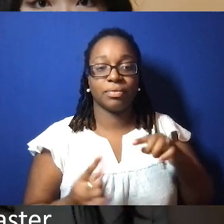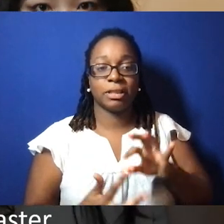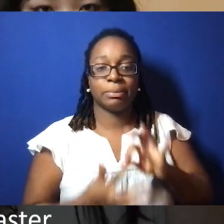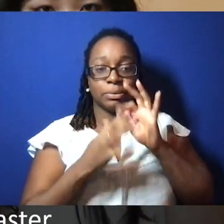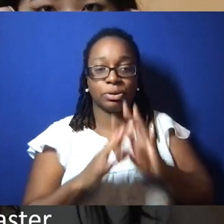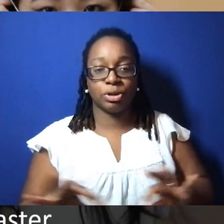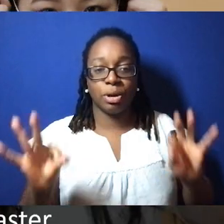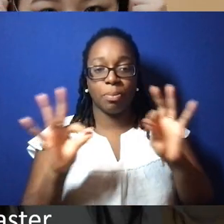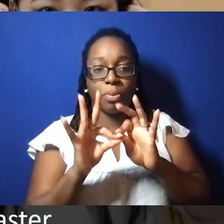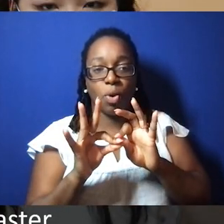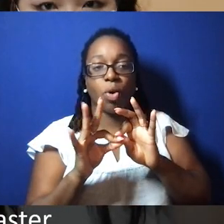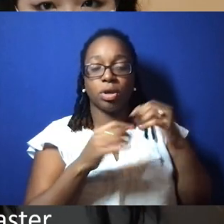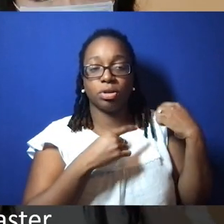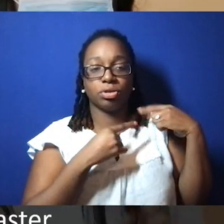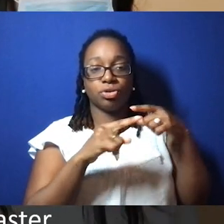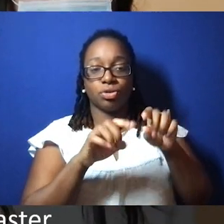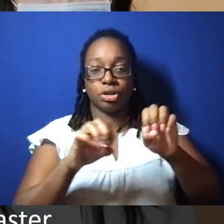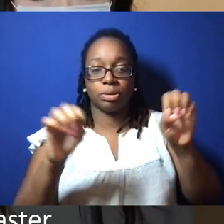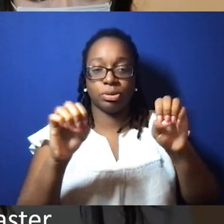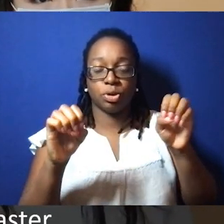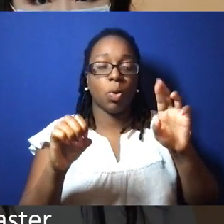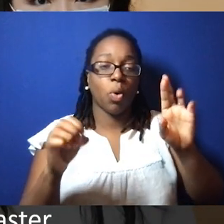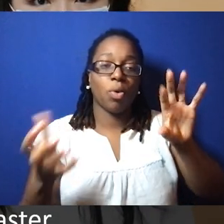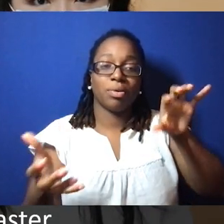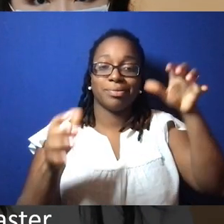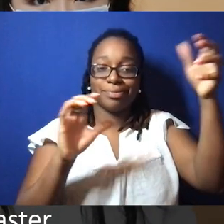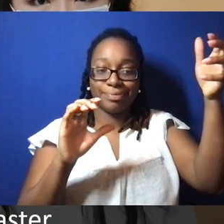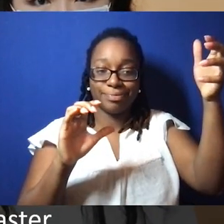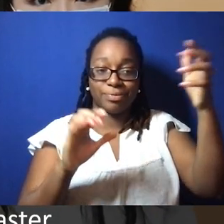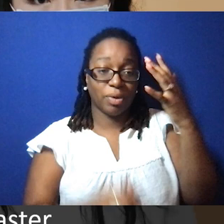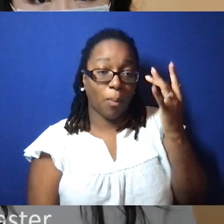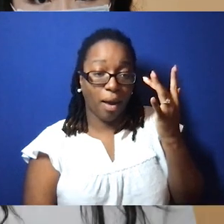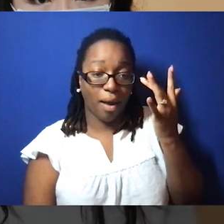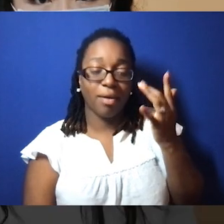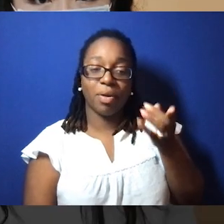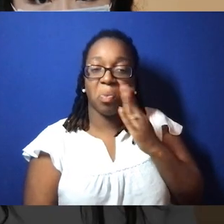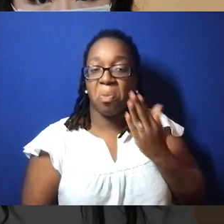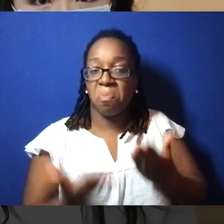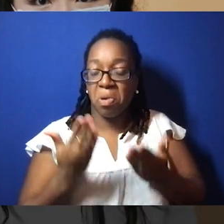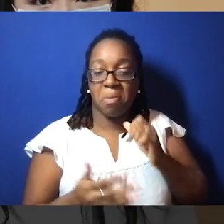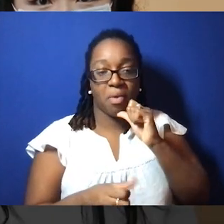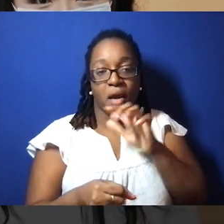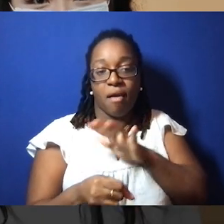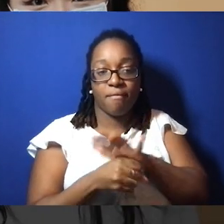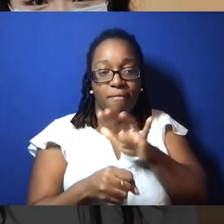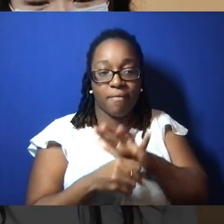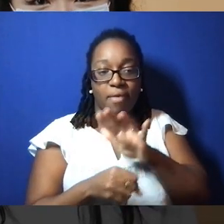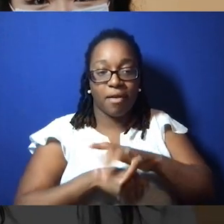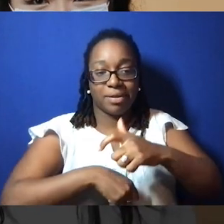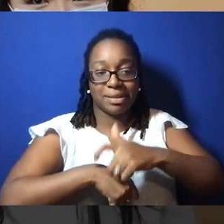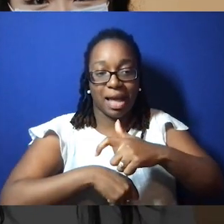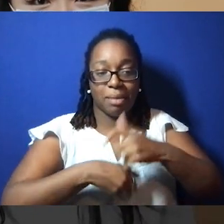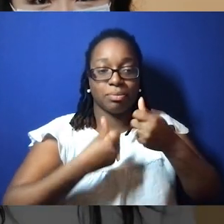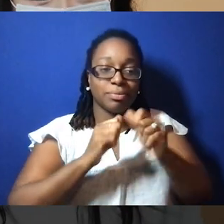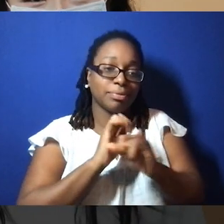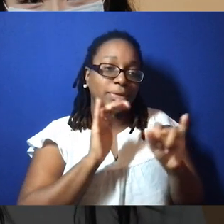This is especially important during an emergency or disaster because there will probably not be